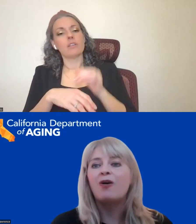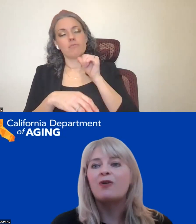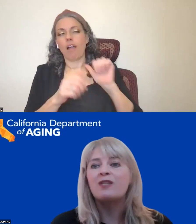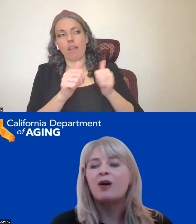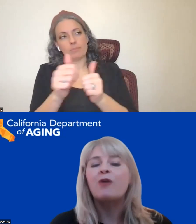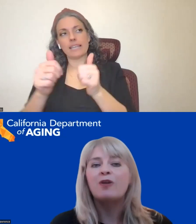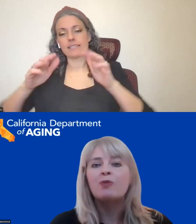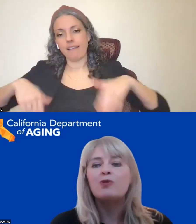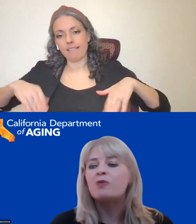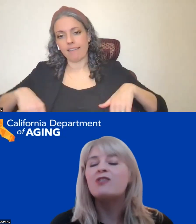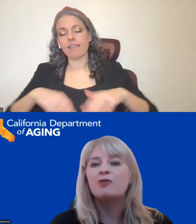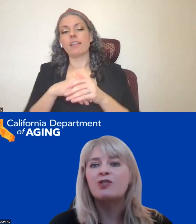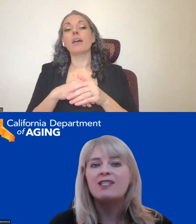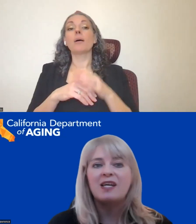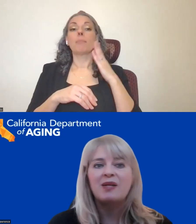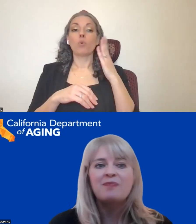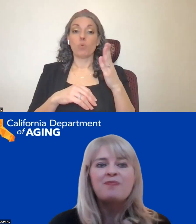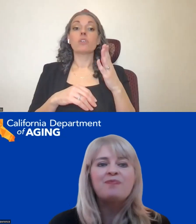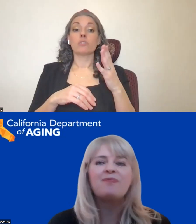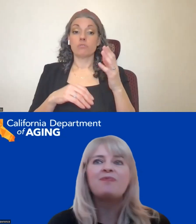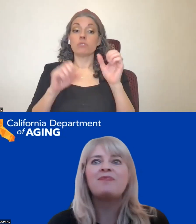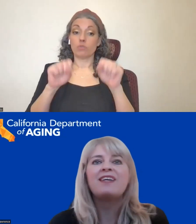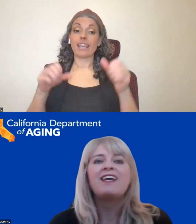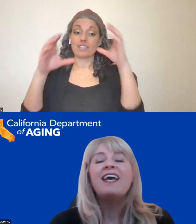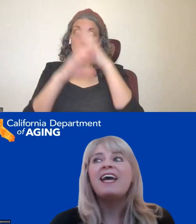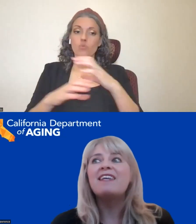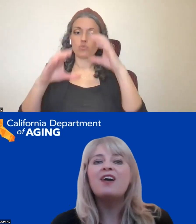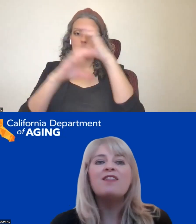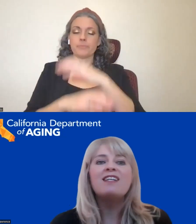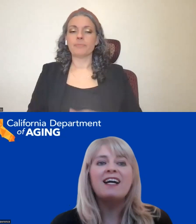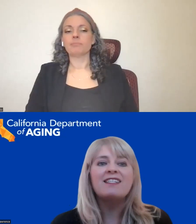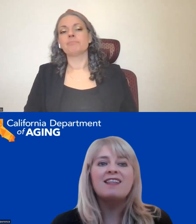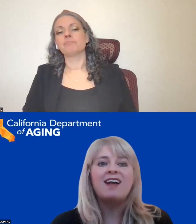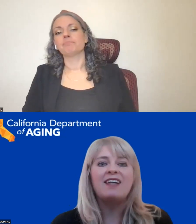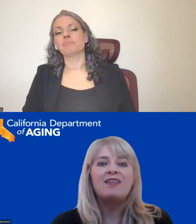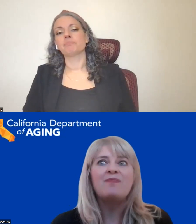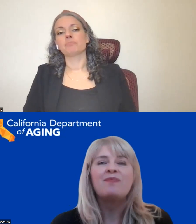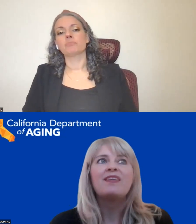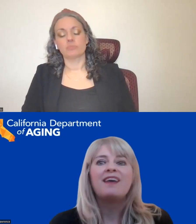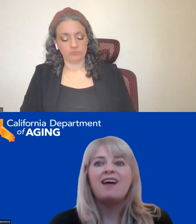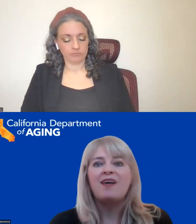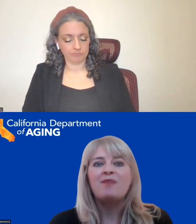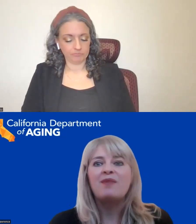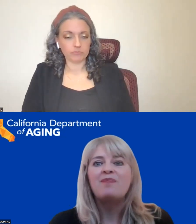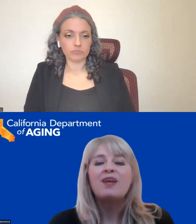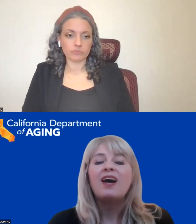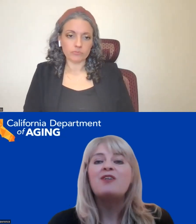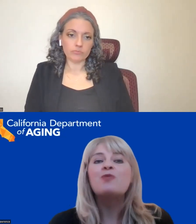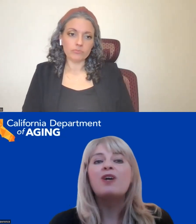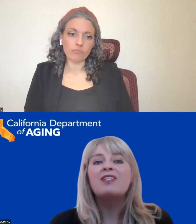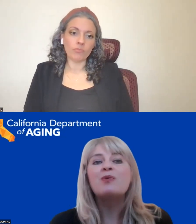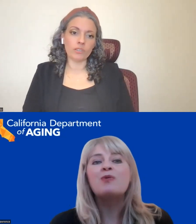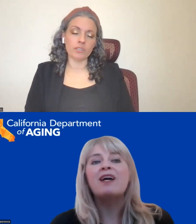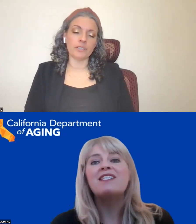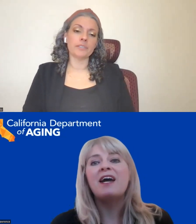but they are available to be searched and seen. And then on the next slide, I